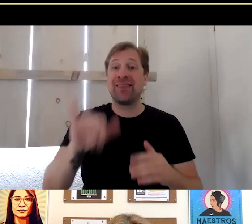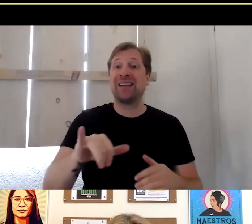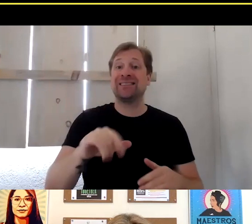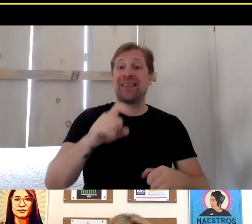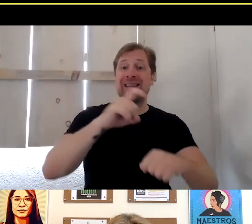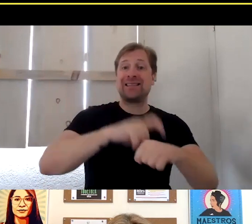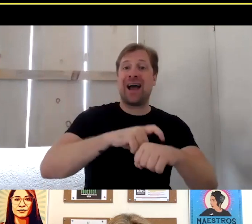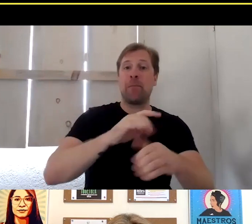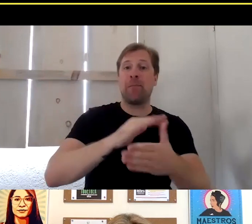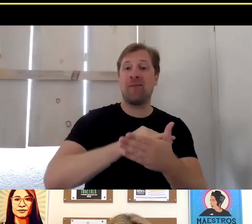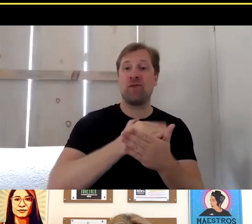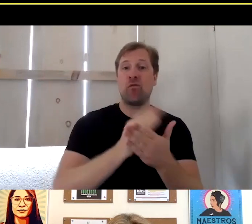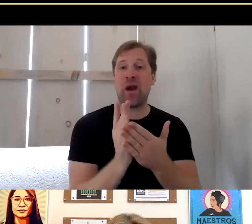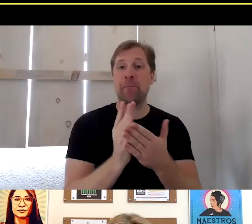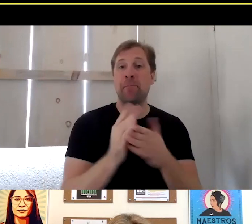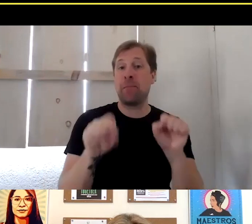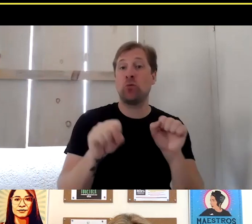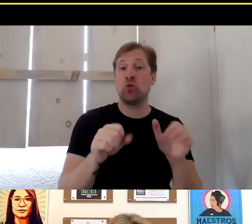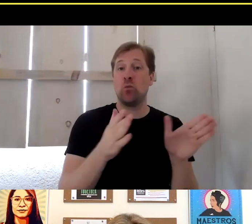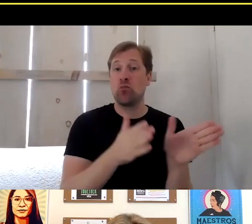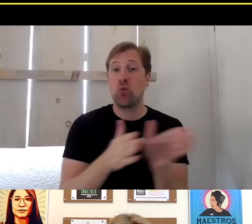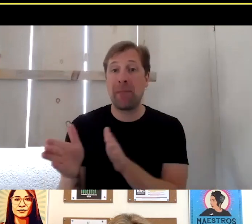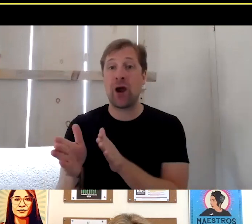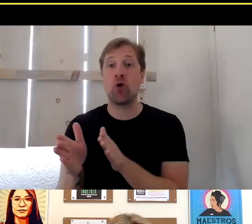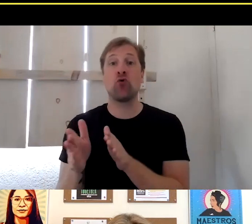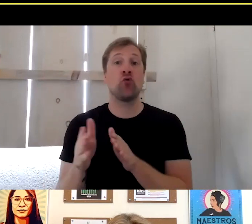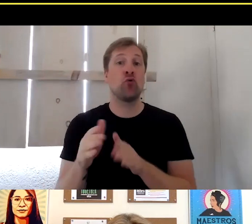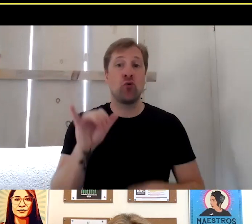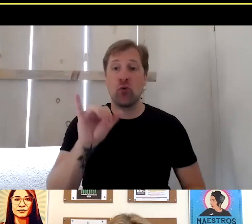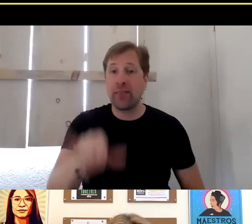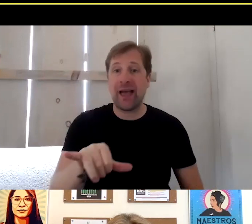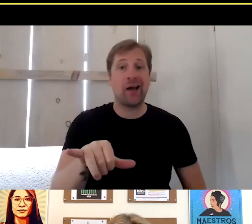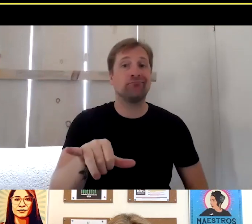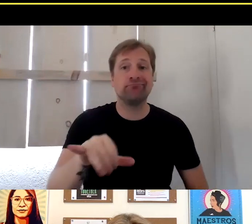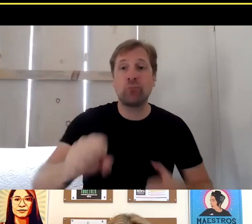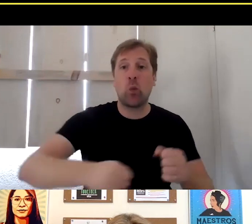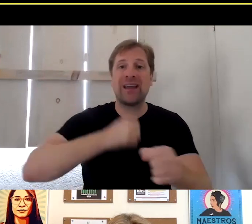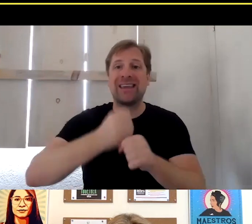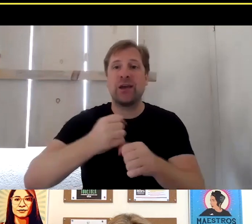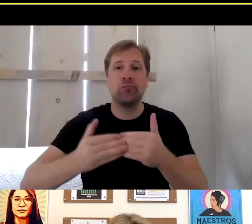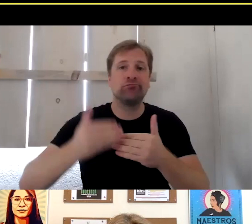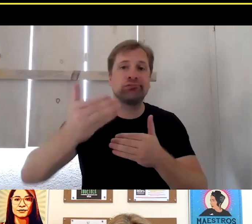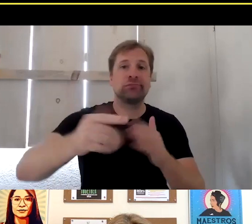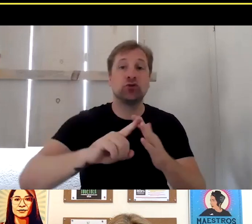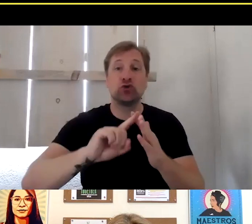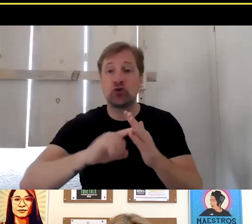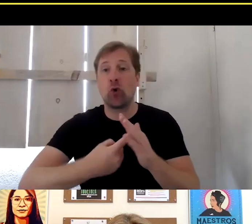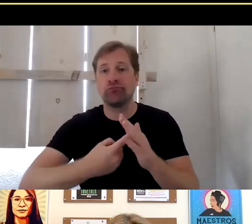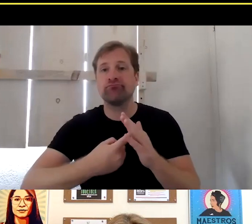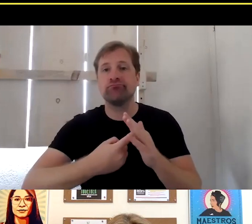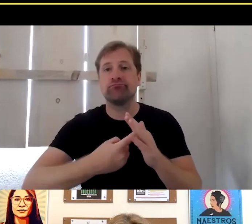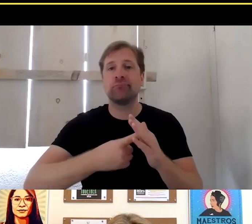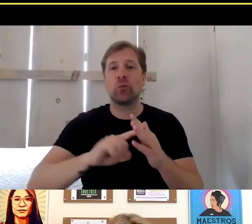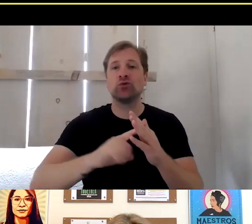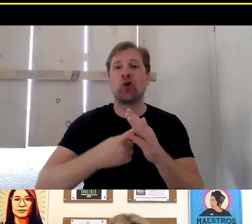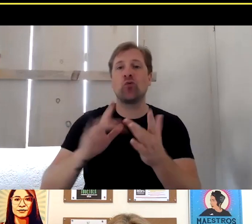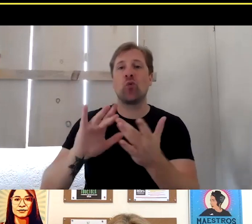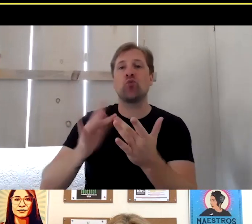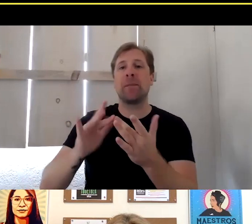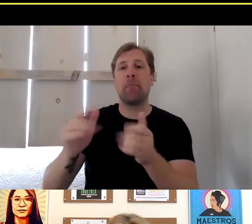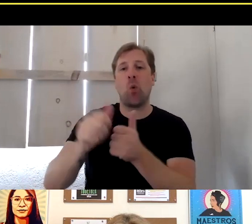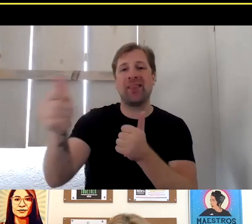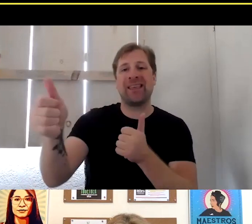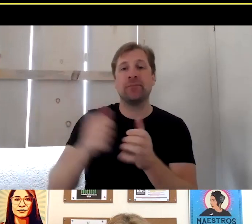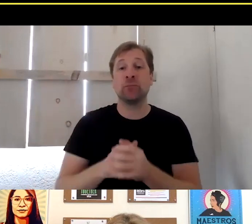frame where we'll be able to prepare and plan out what our year is going to start out remotely,